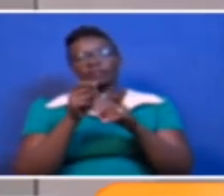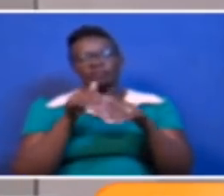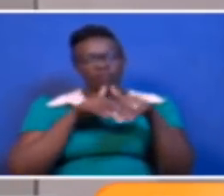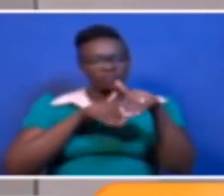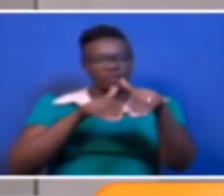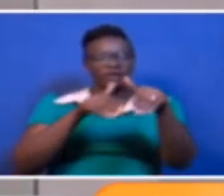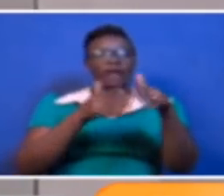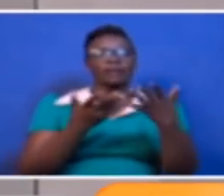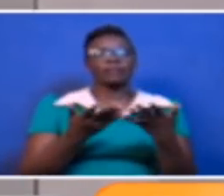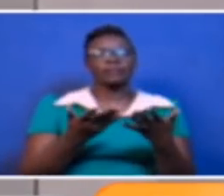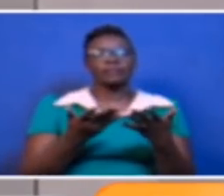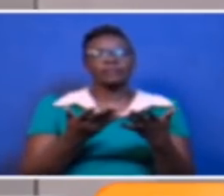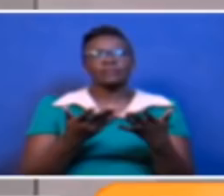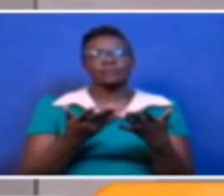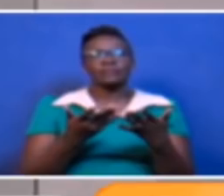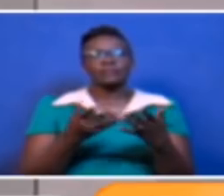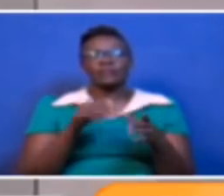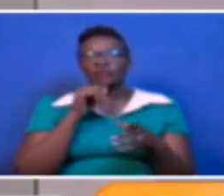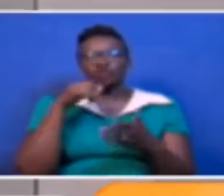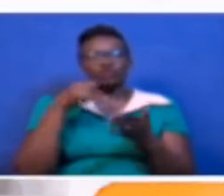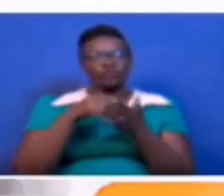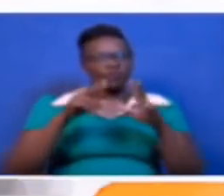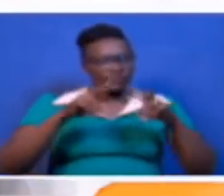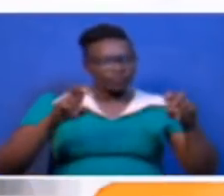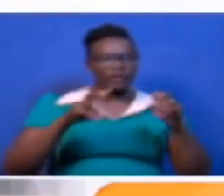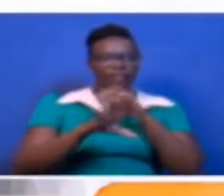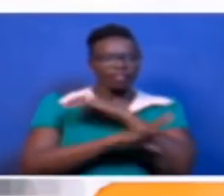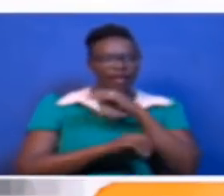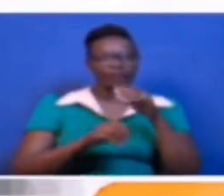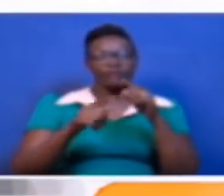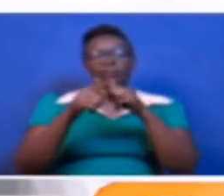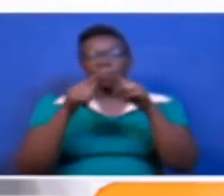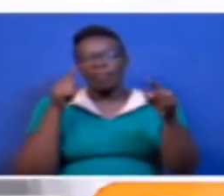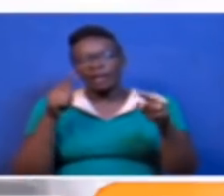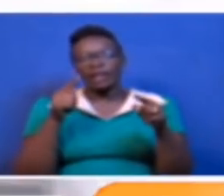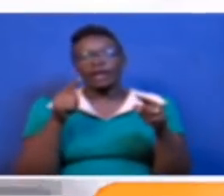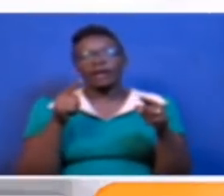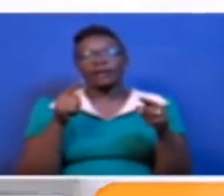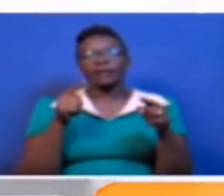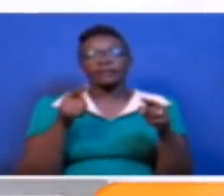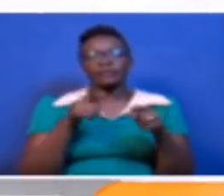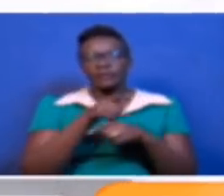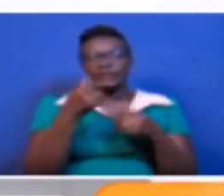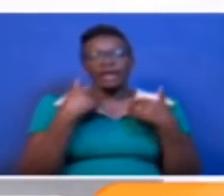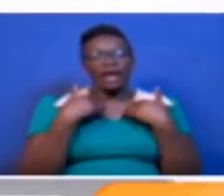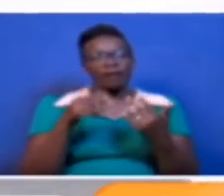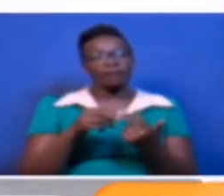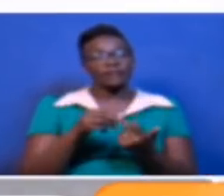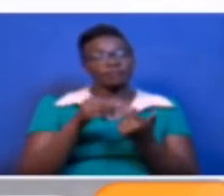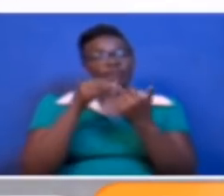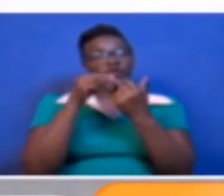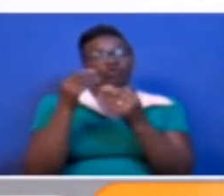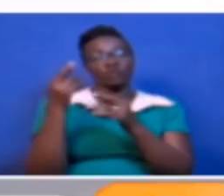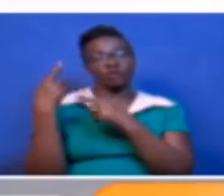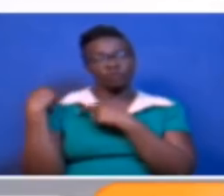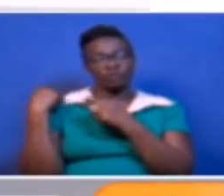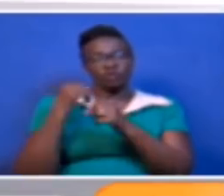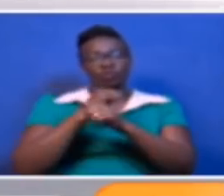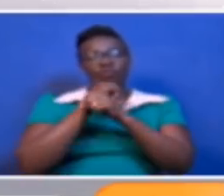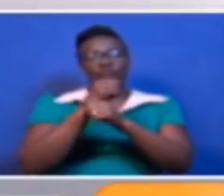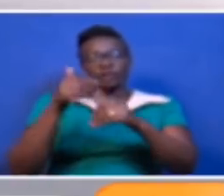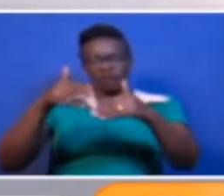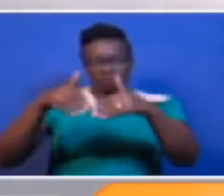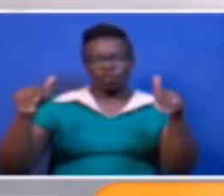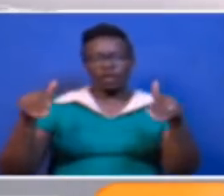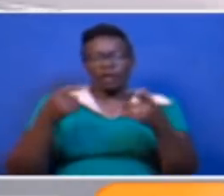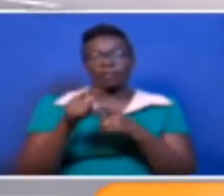involved in investigating theft, murder. Yeah. They have a special duty to protect our borders, but the